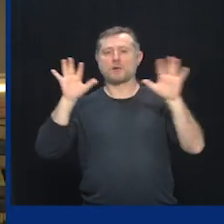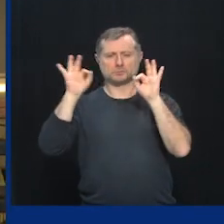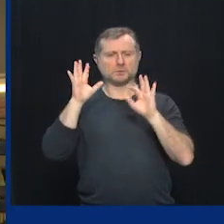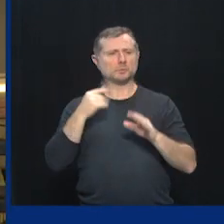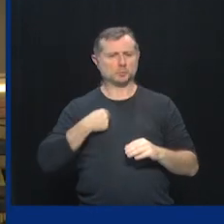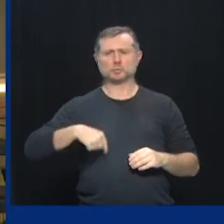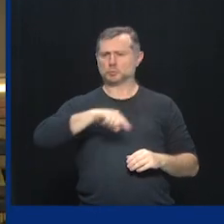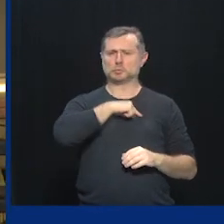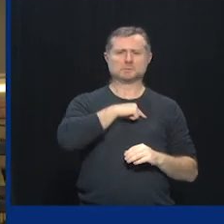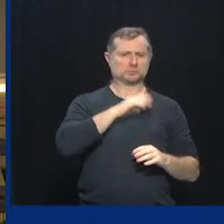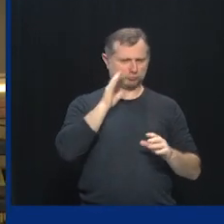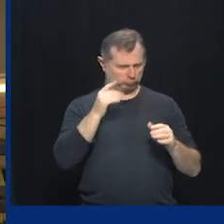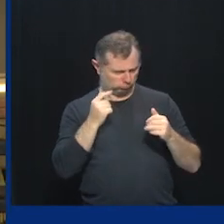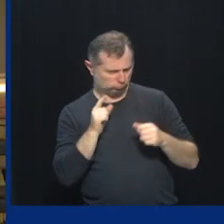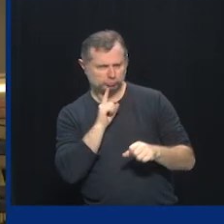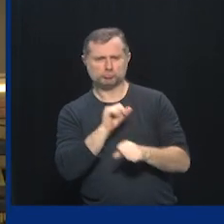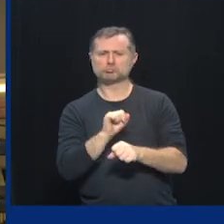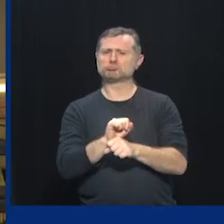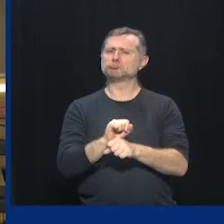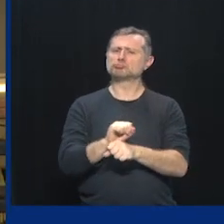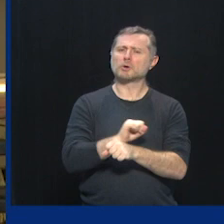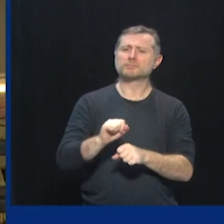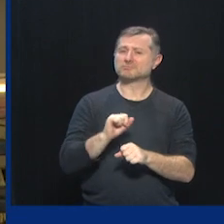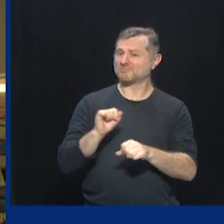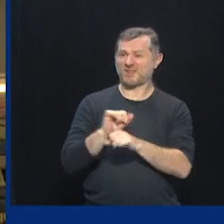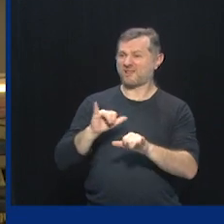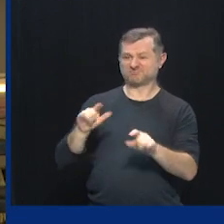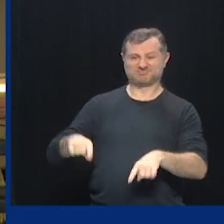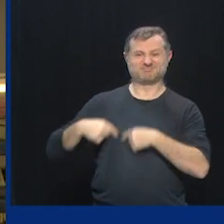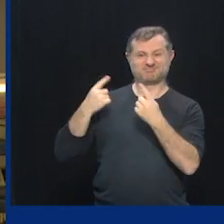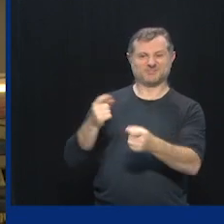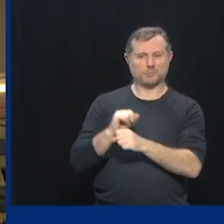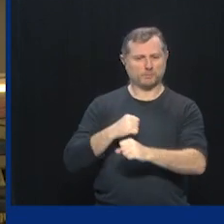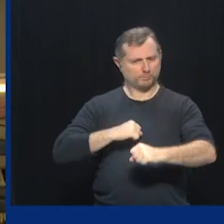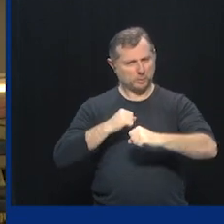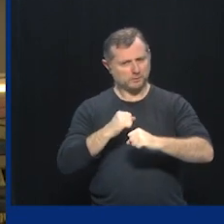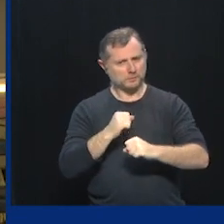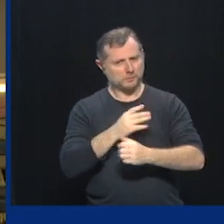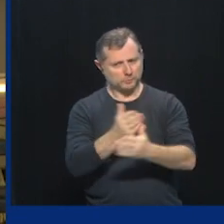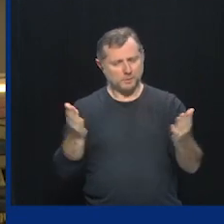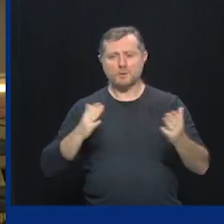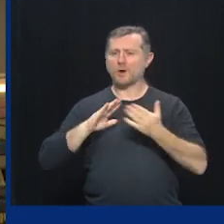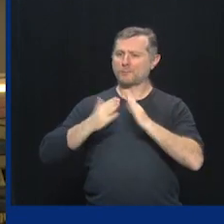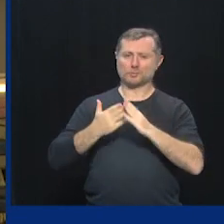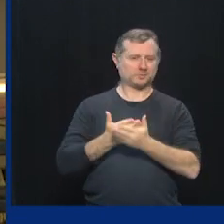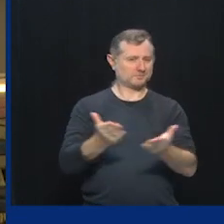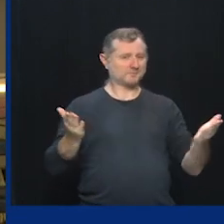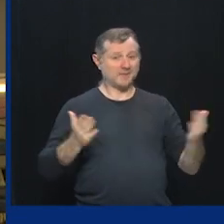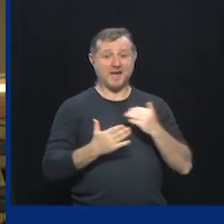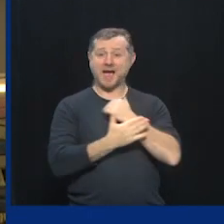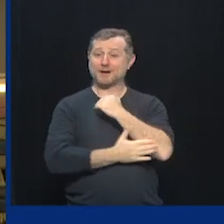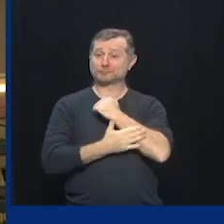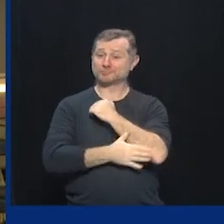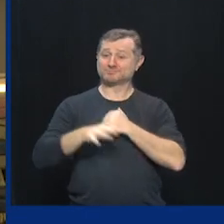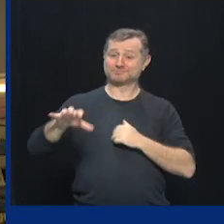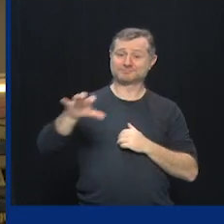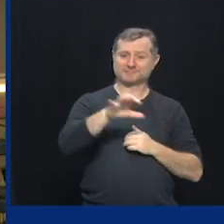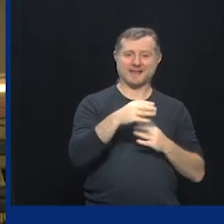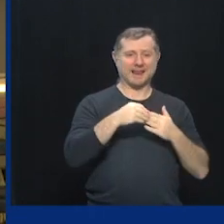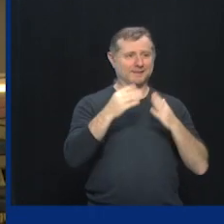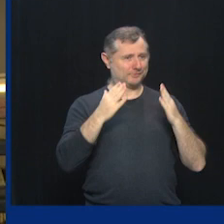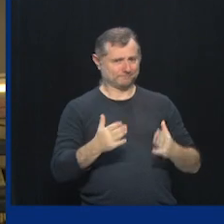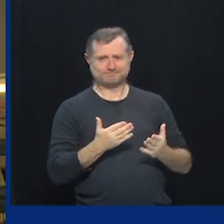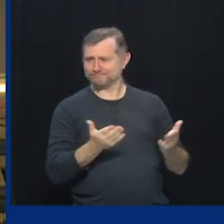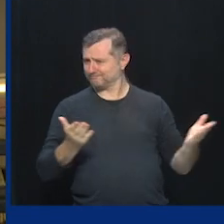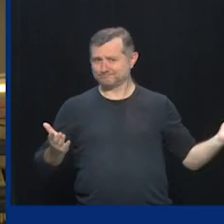in a safe way and protect you and the entire community. And our county executive has been a partner with us as well as our senator and the mayor